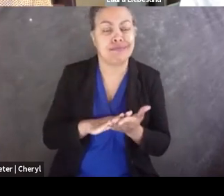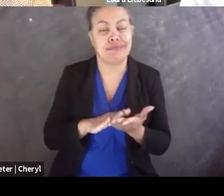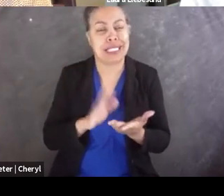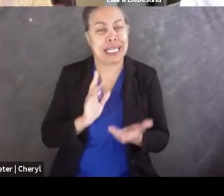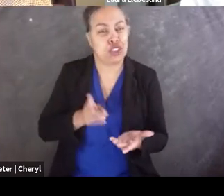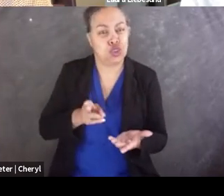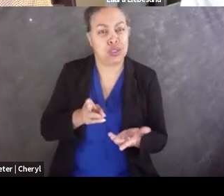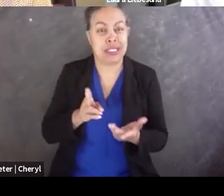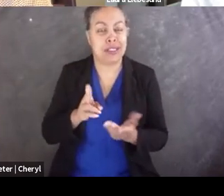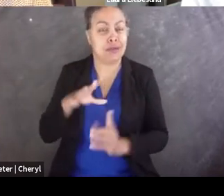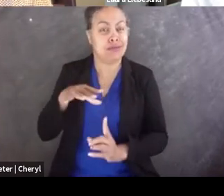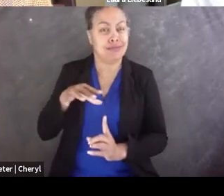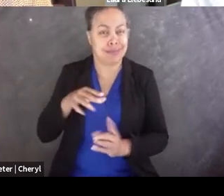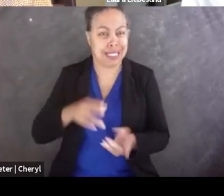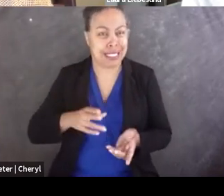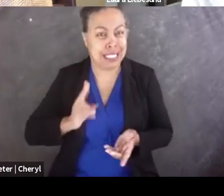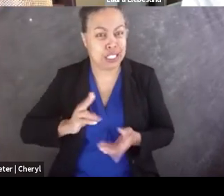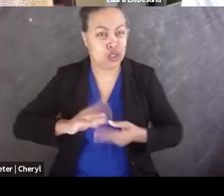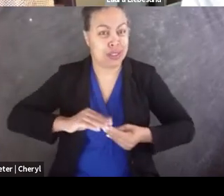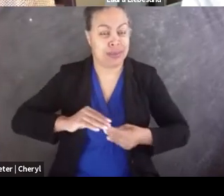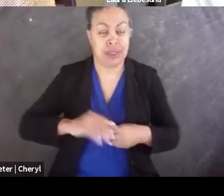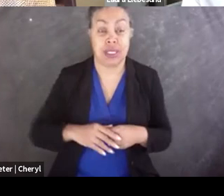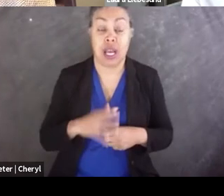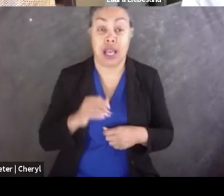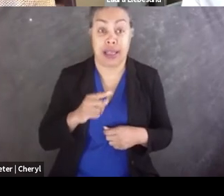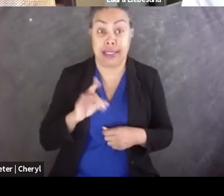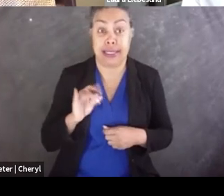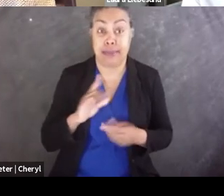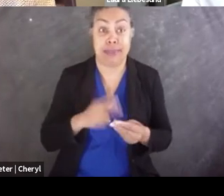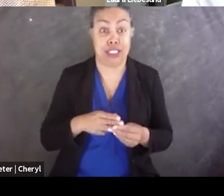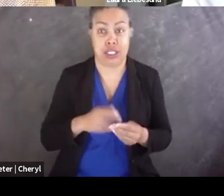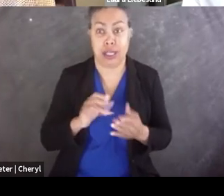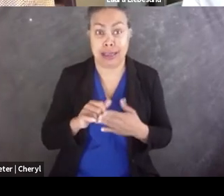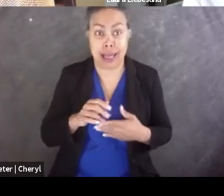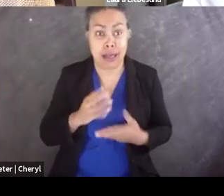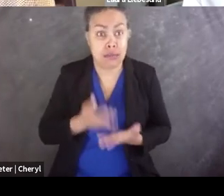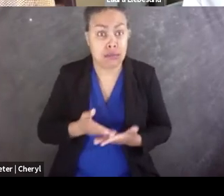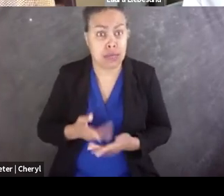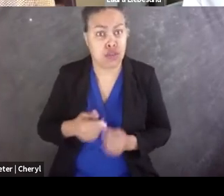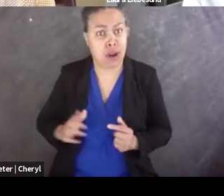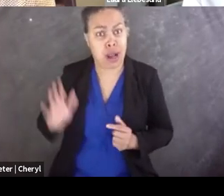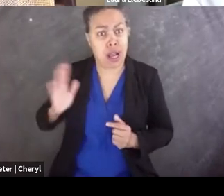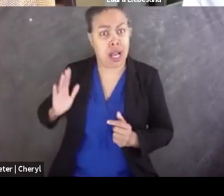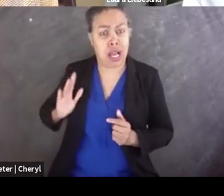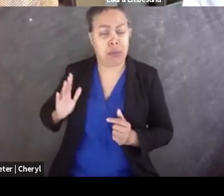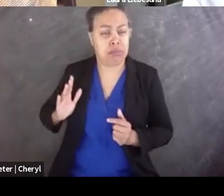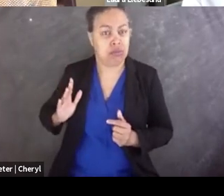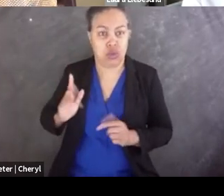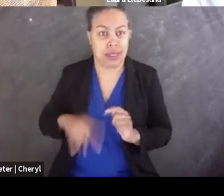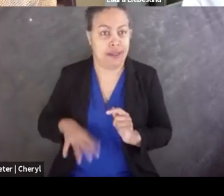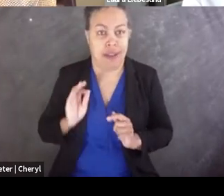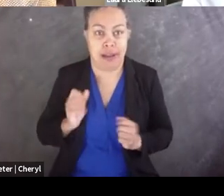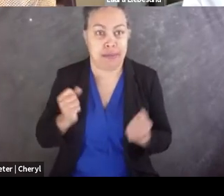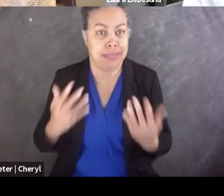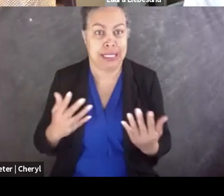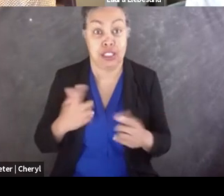in these presentations, they talked about how not a lot of primary documentation existed from African-American bartenders in the 1800s,